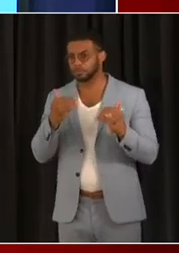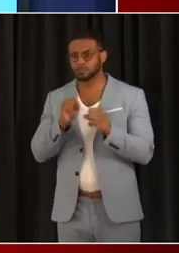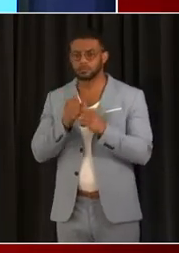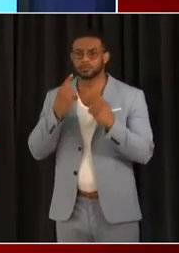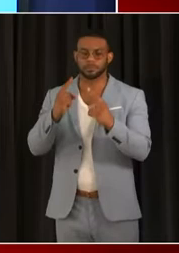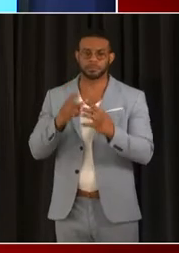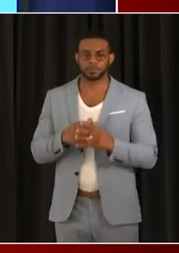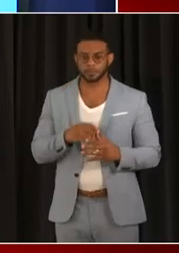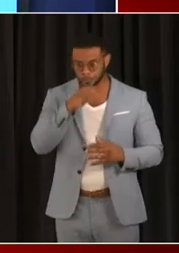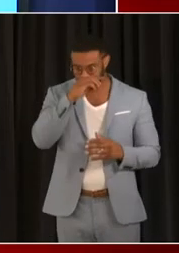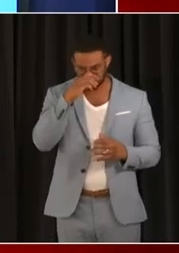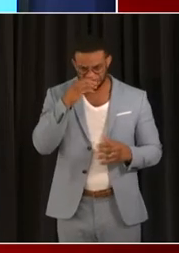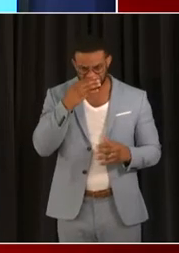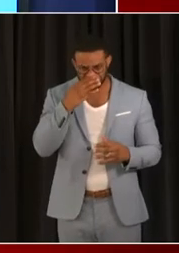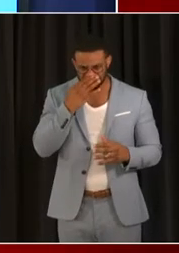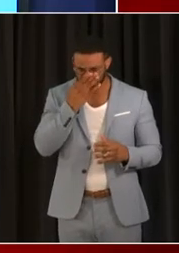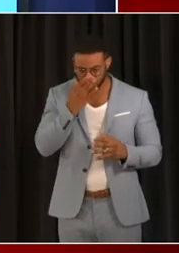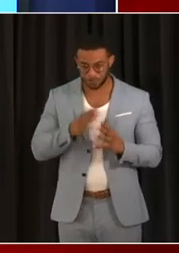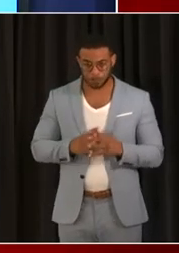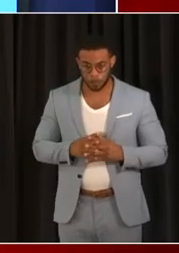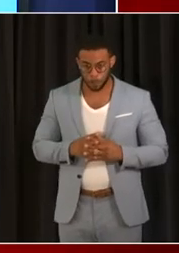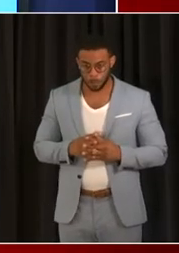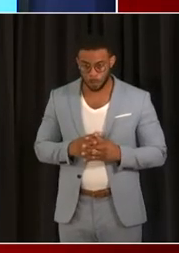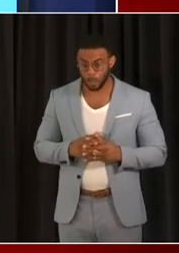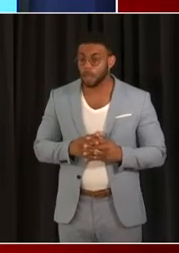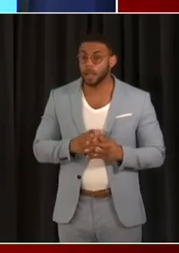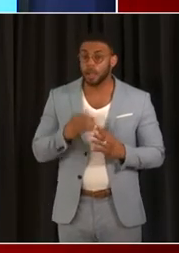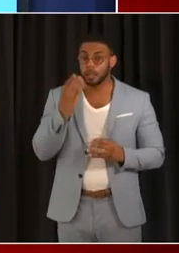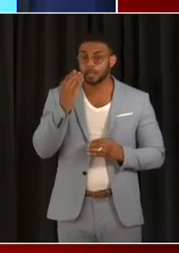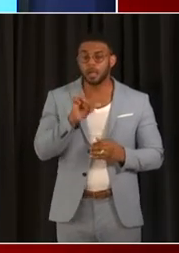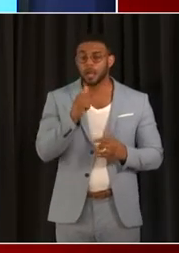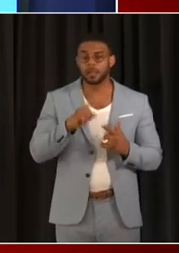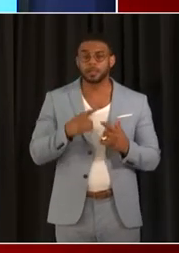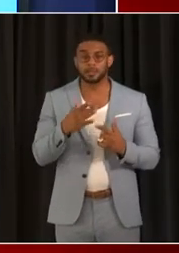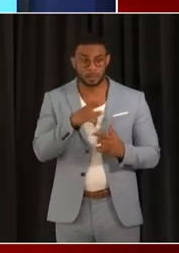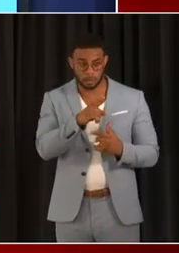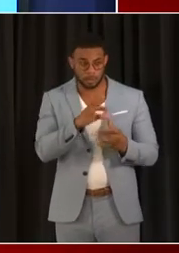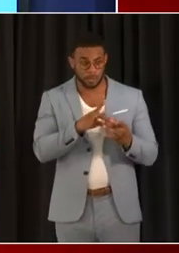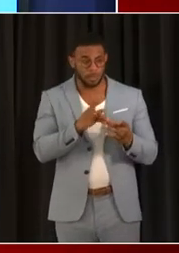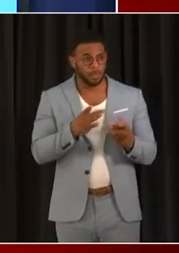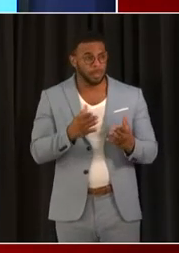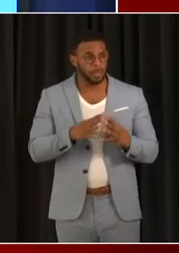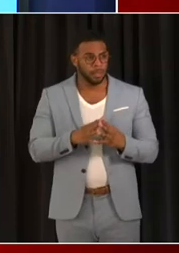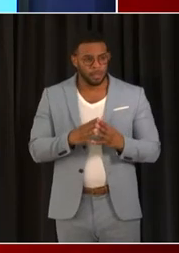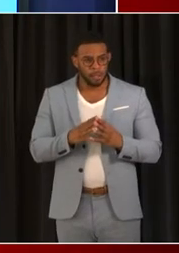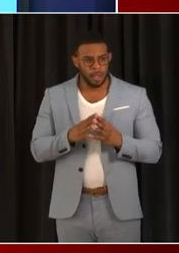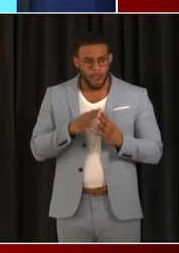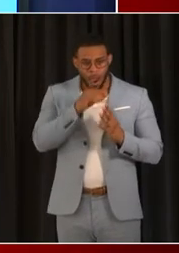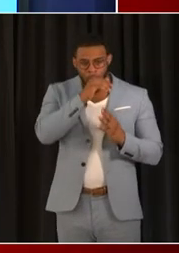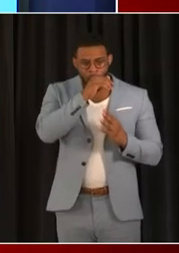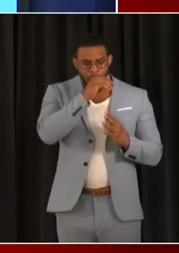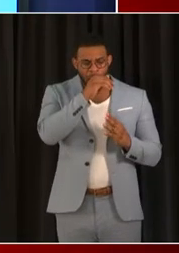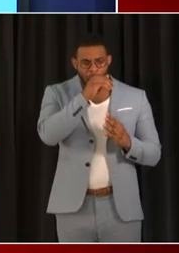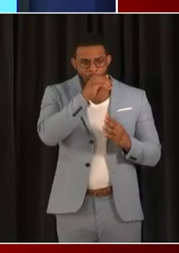to make that work get underway. I'll tell you, the other thing you mentioned,